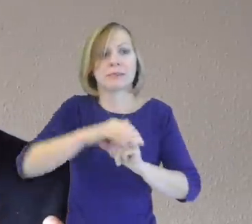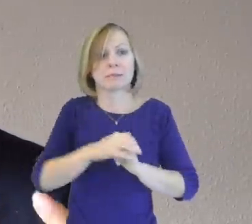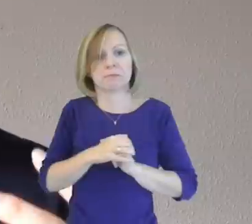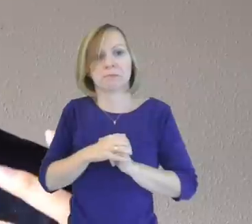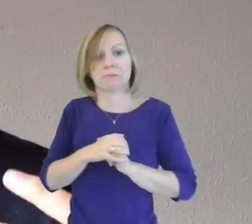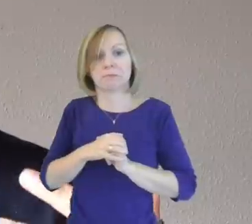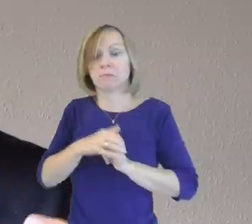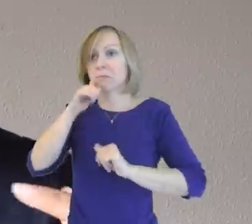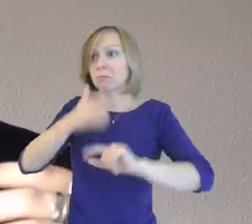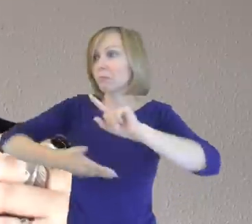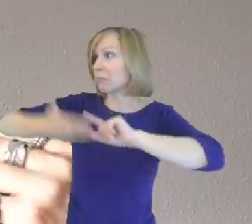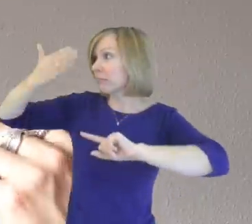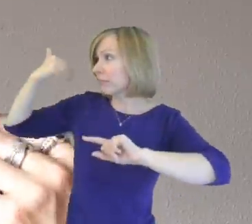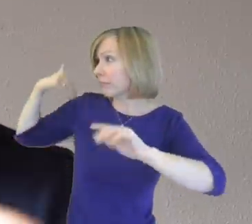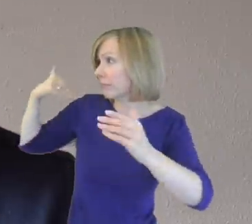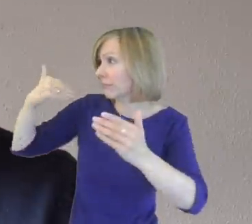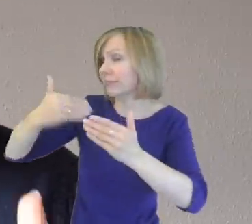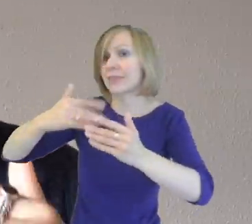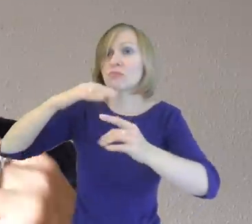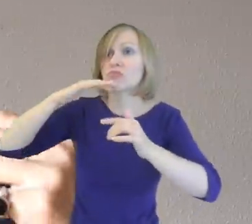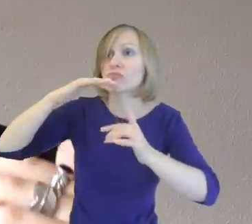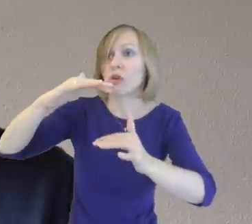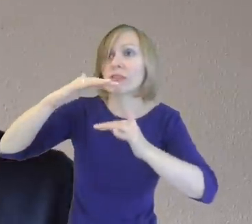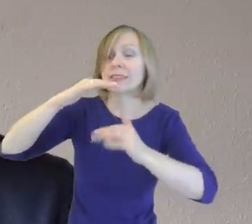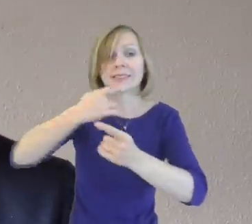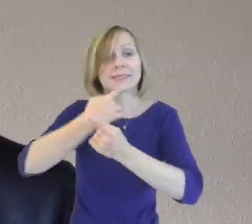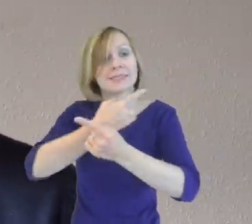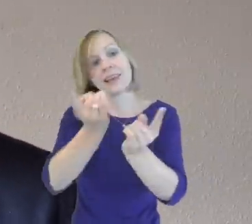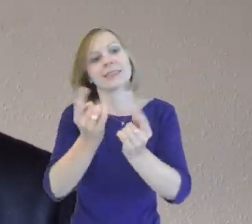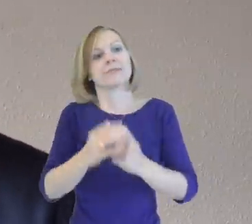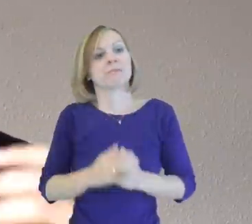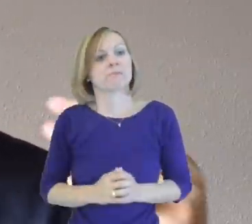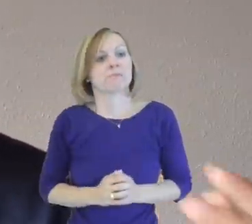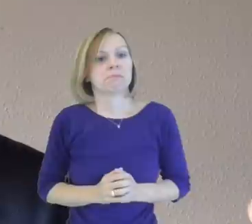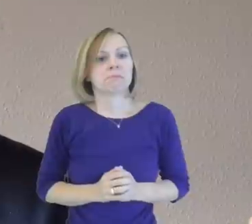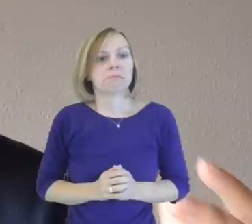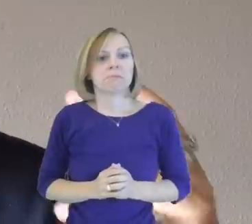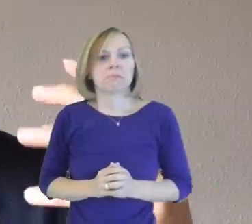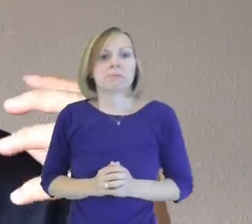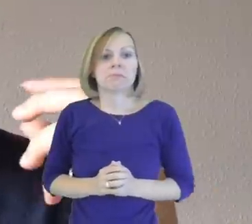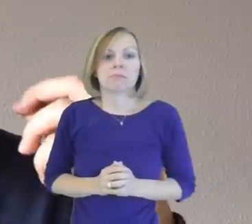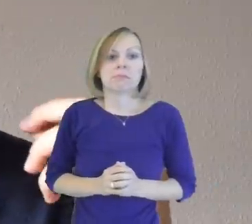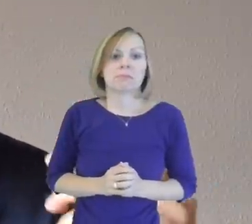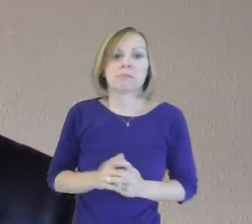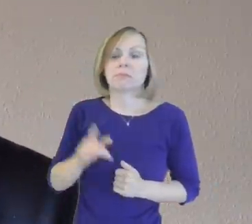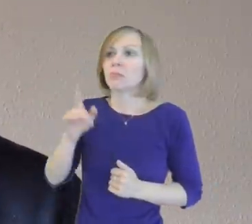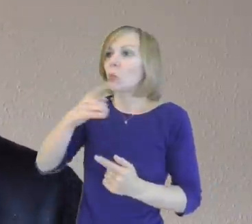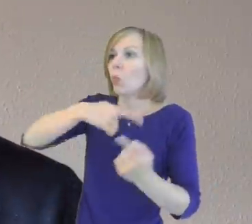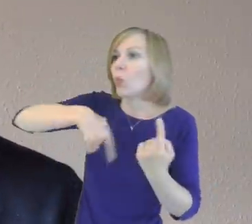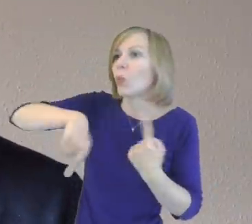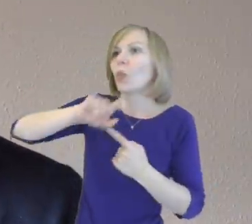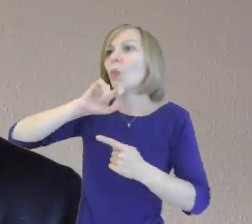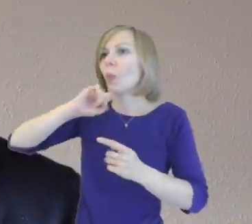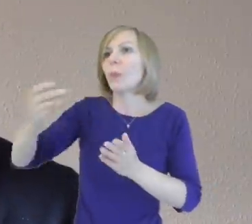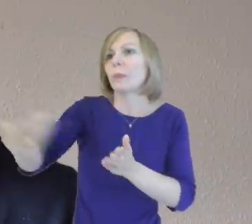holy prophets, which have been since the world began, that we should be